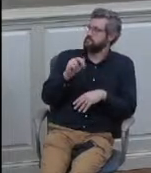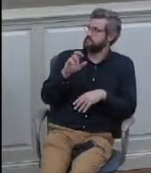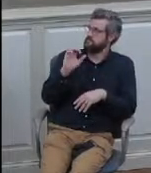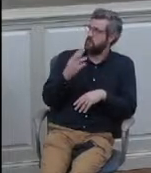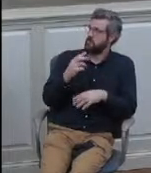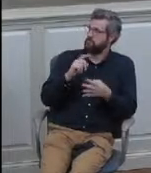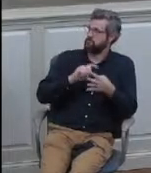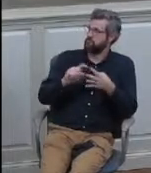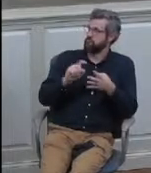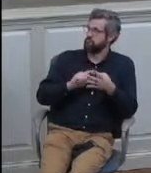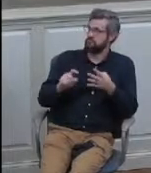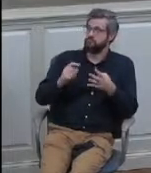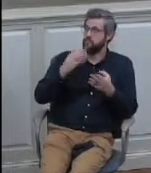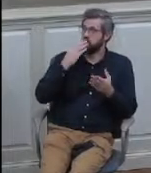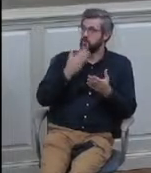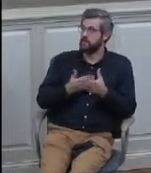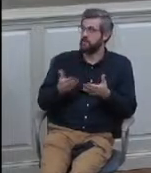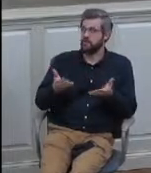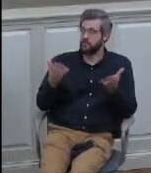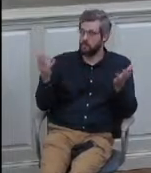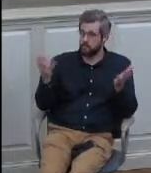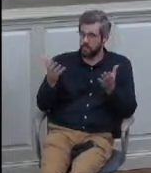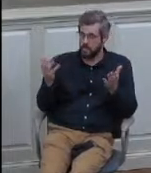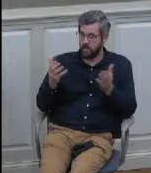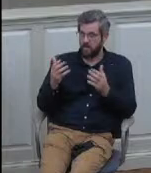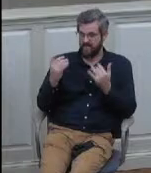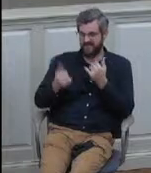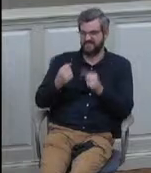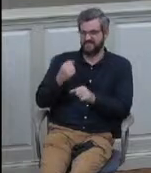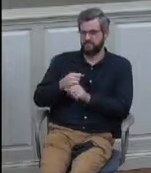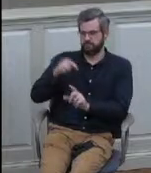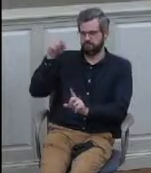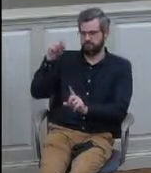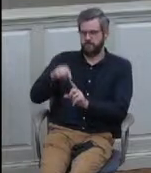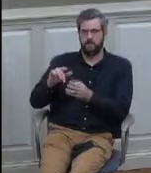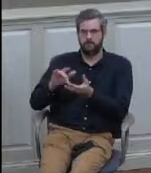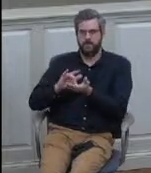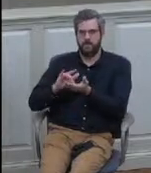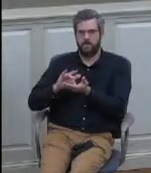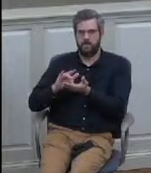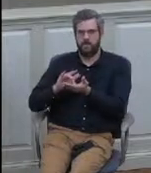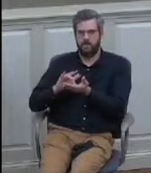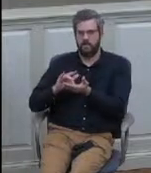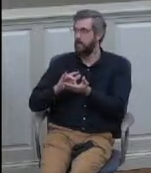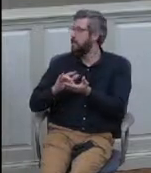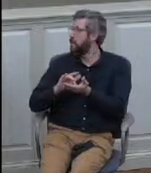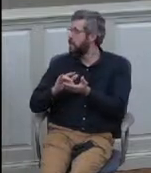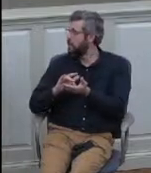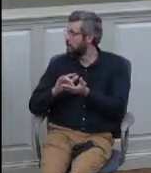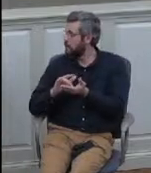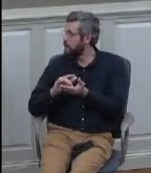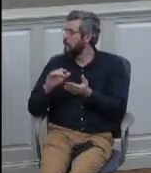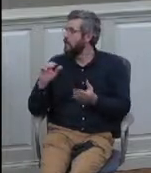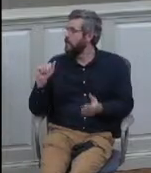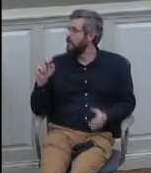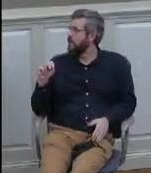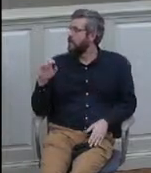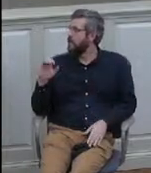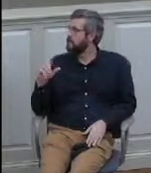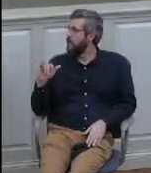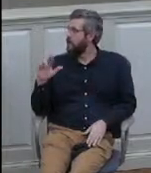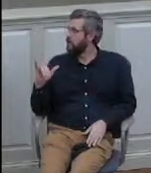renewals. Good thing here is we're only looking at medical this year. All our ancillary plans, such as dental, vision,